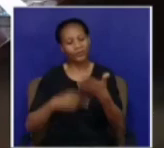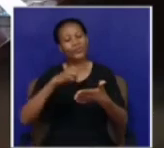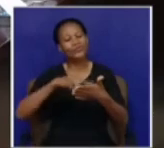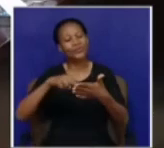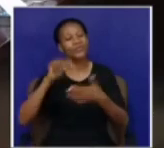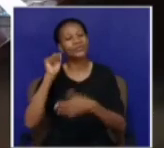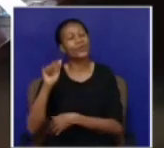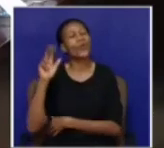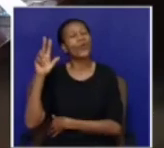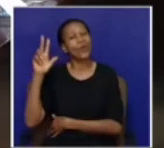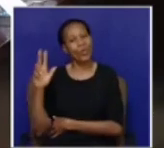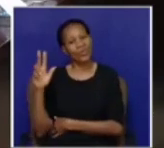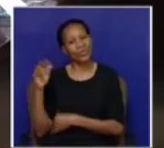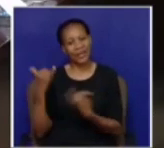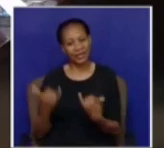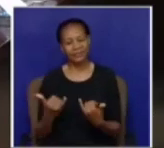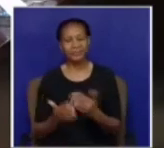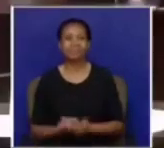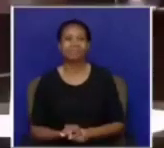your oath or affirmation.